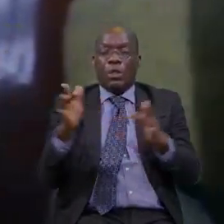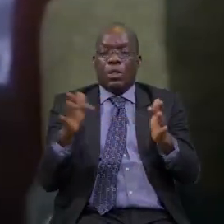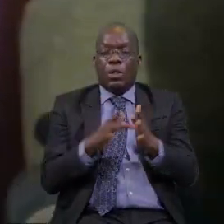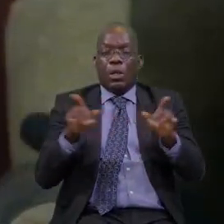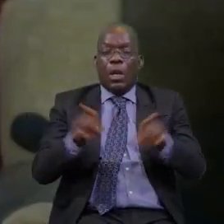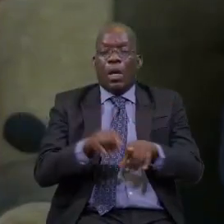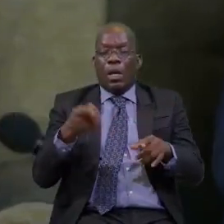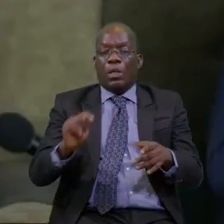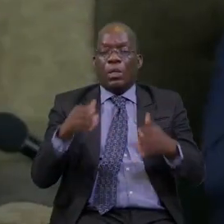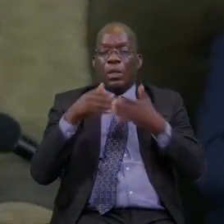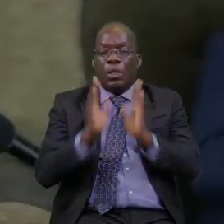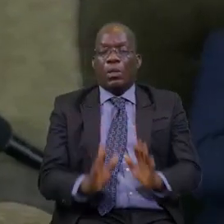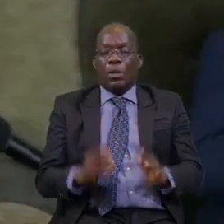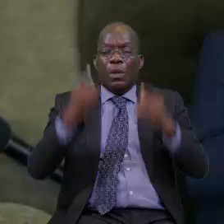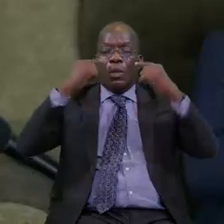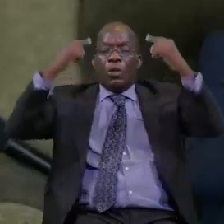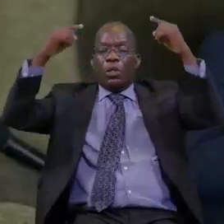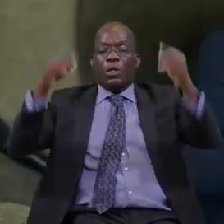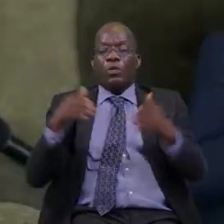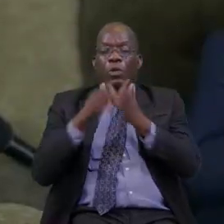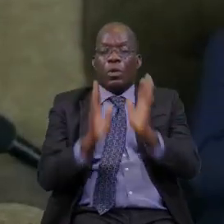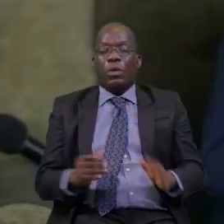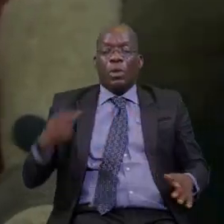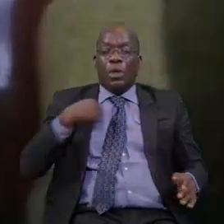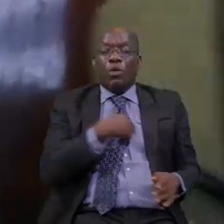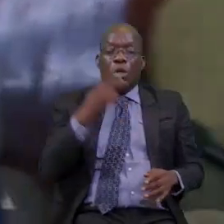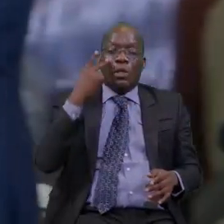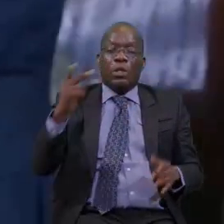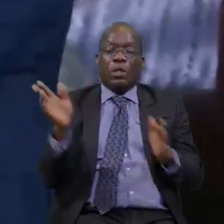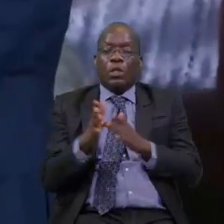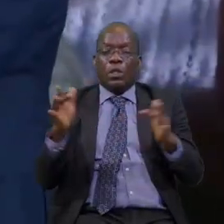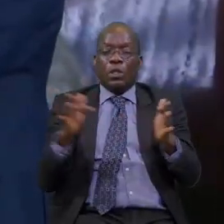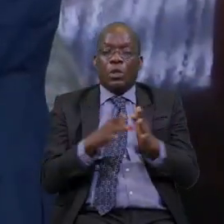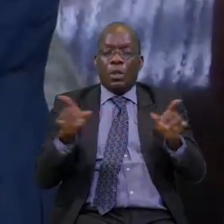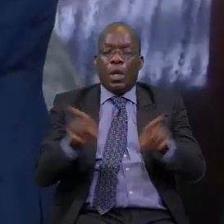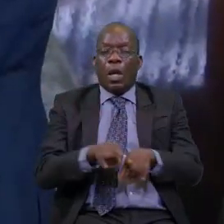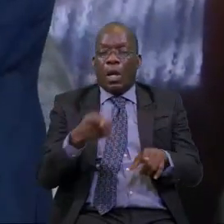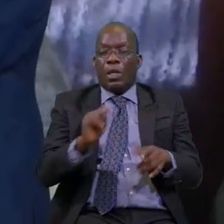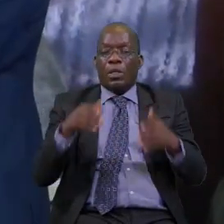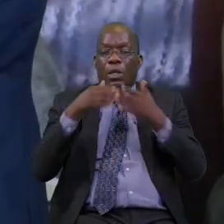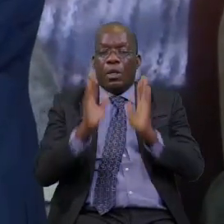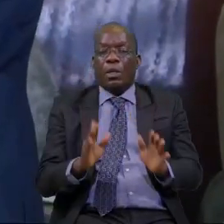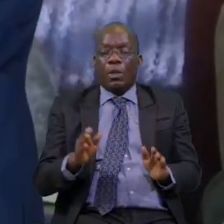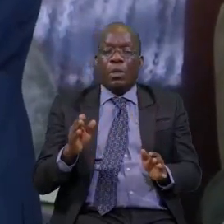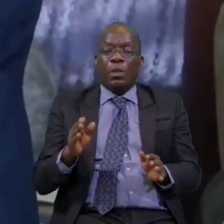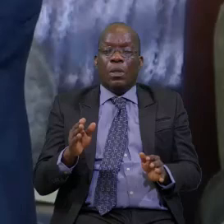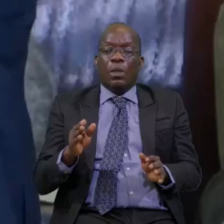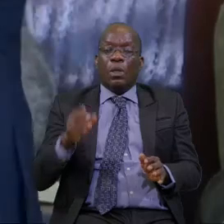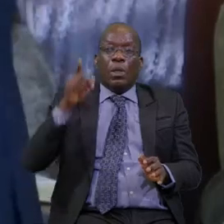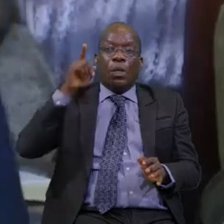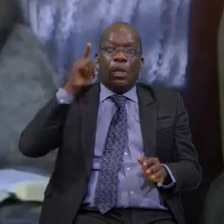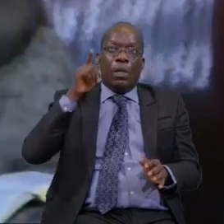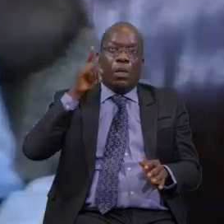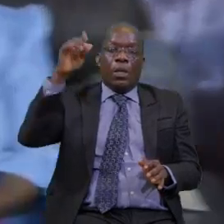the successful leader. We've seen Jesus as the leader, is a strategizing